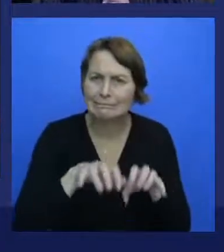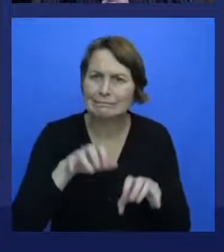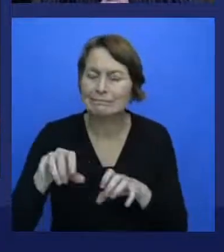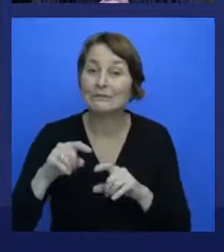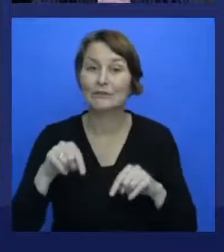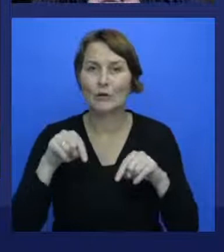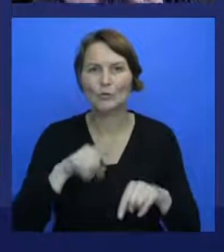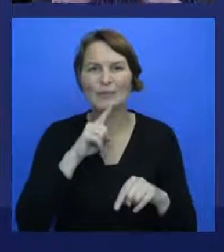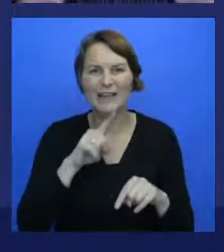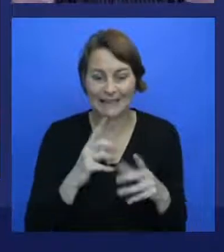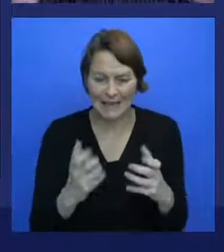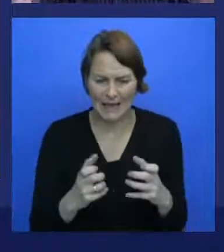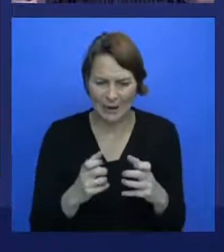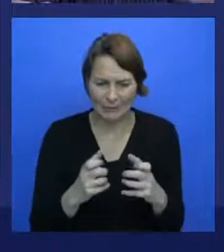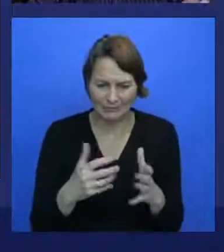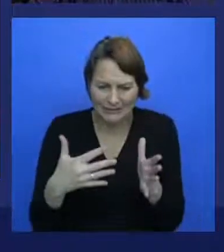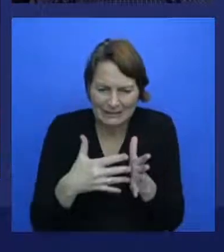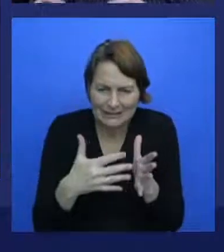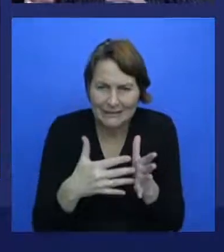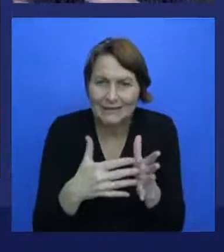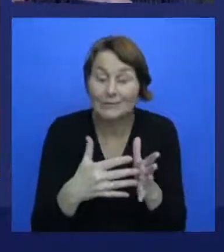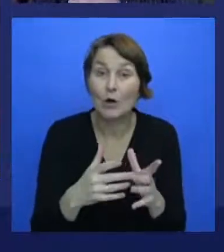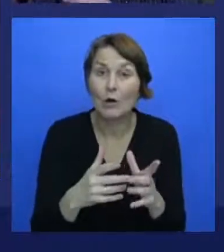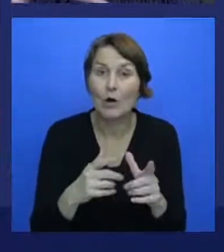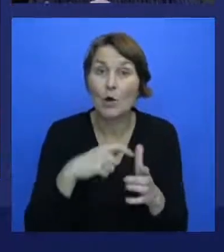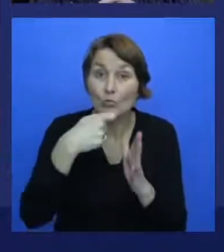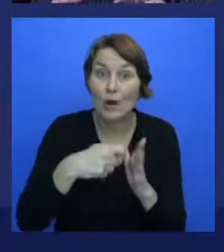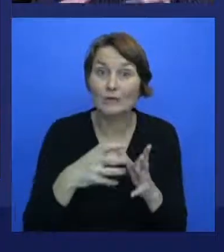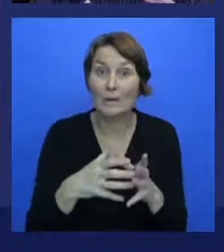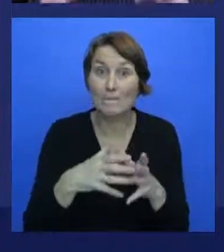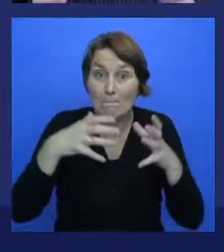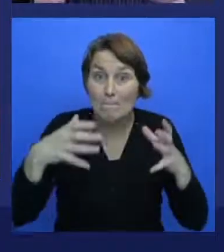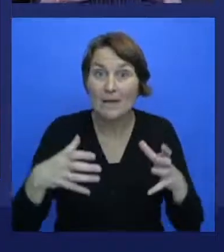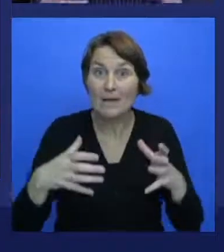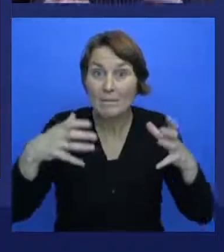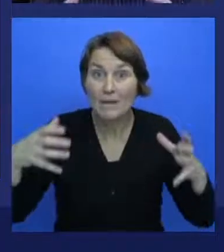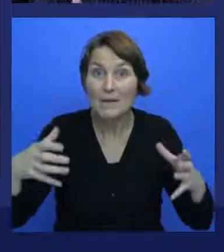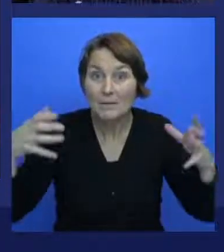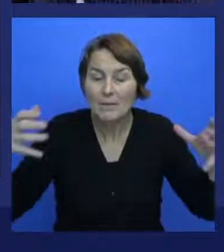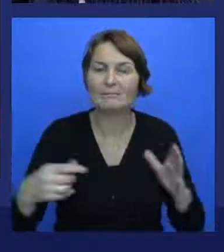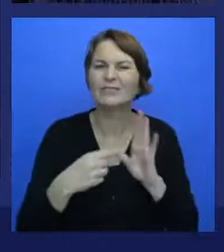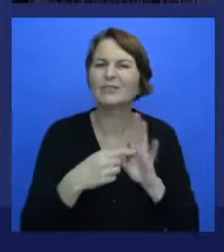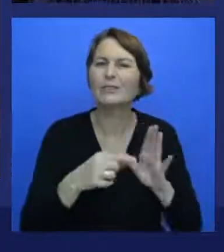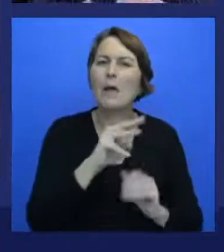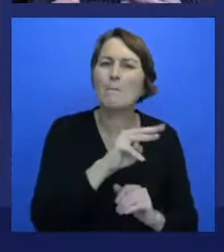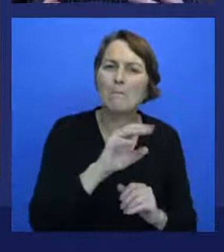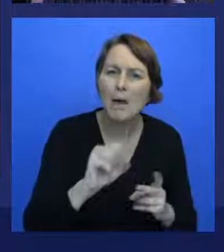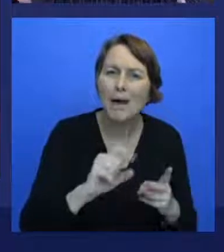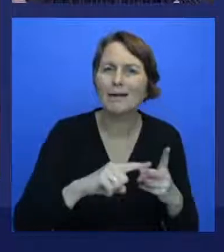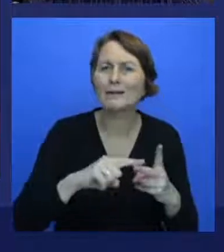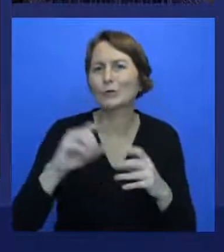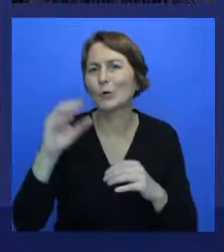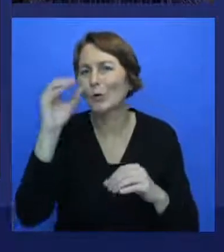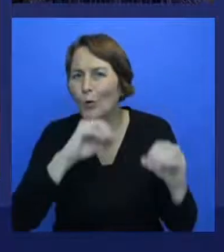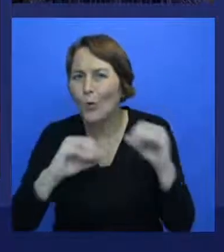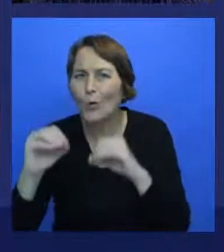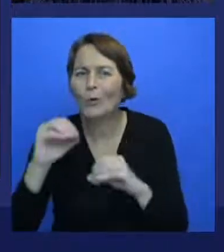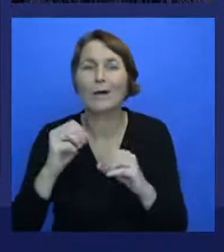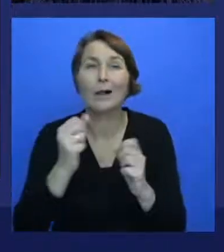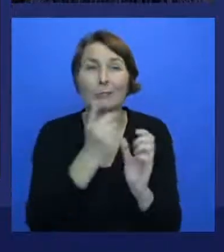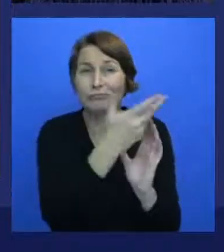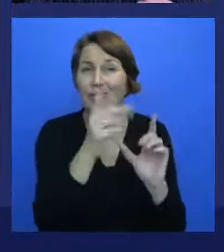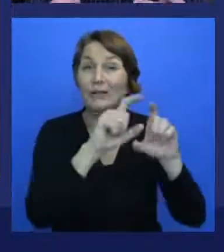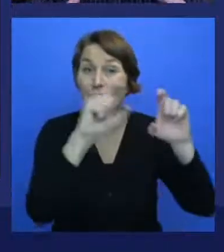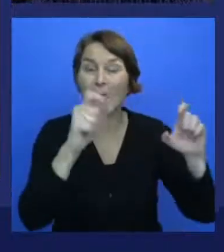with those now. We're doing bigger and bigger projects. Organizations like Microsoft and Google and so forth providing us tools so that we as